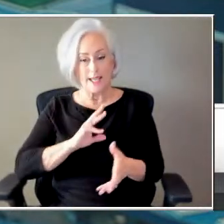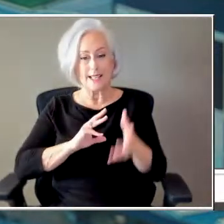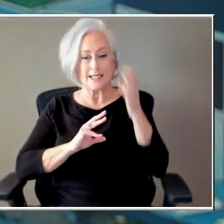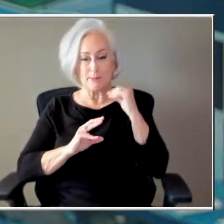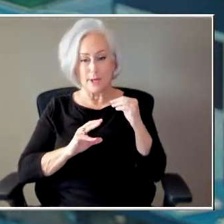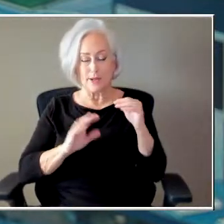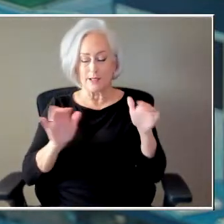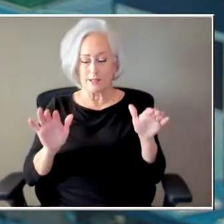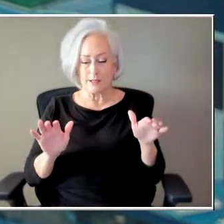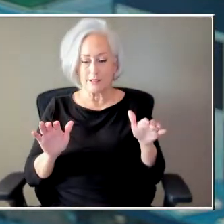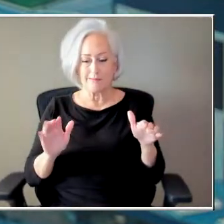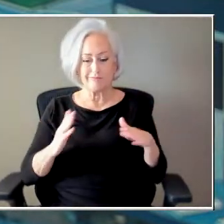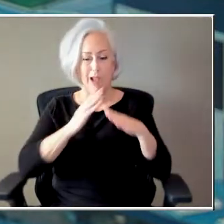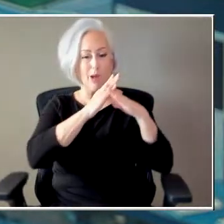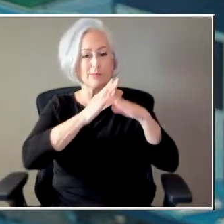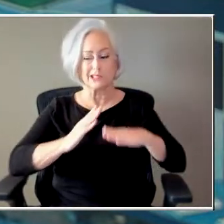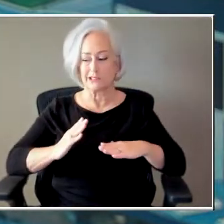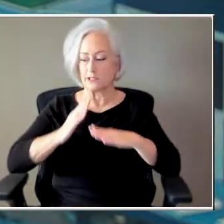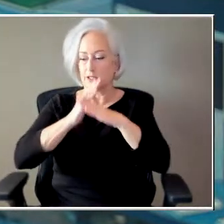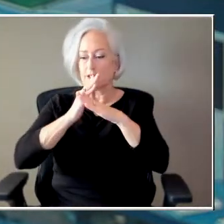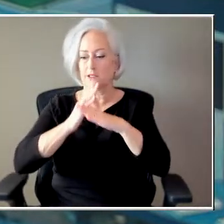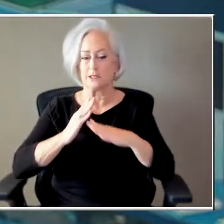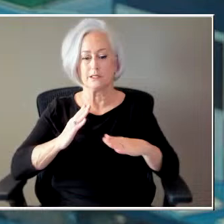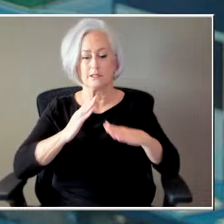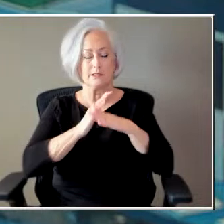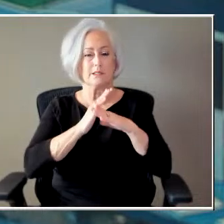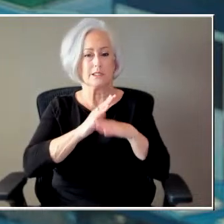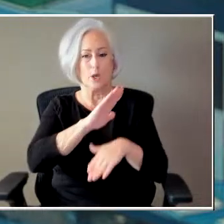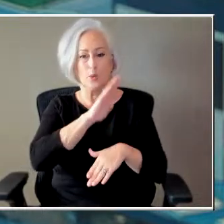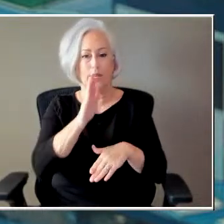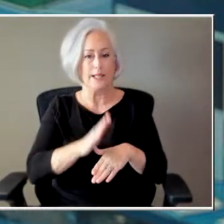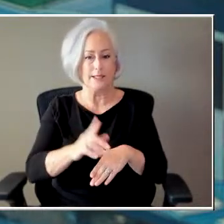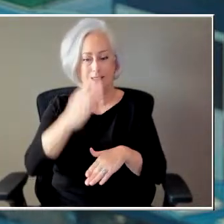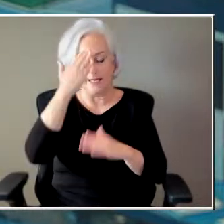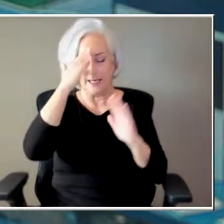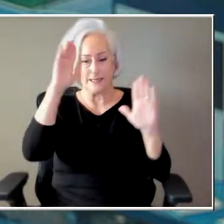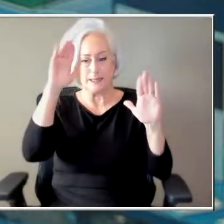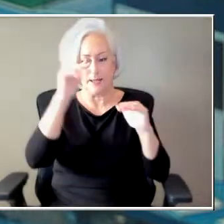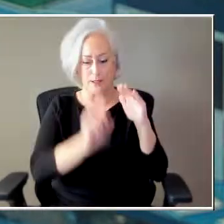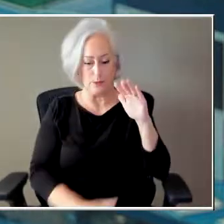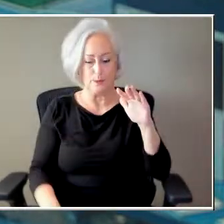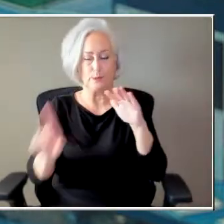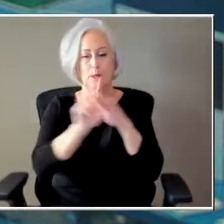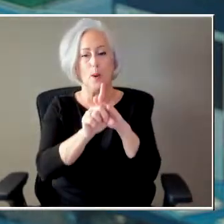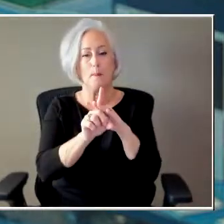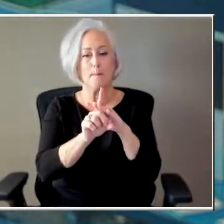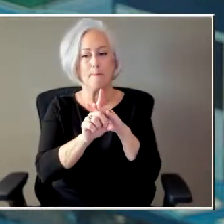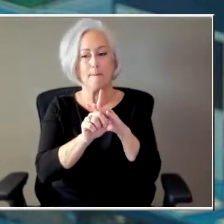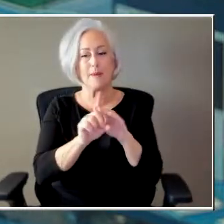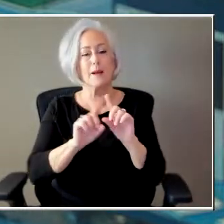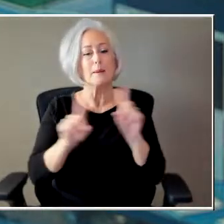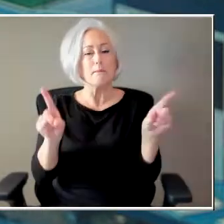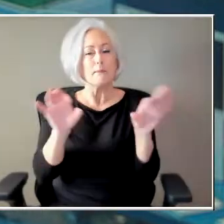that we never expected to go through. And I think, just like I said, acknowledging that,